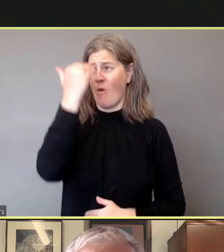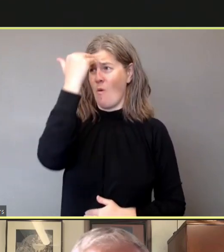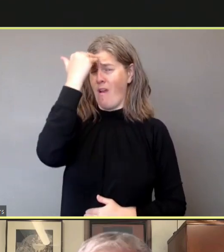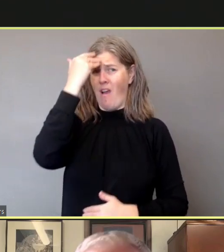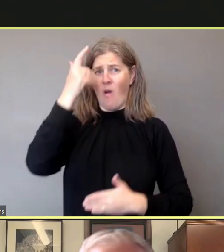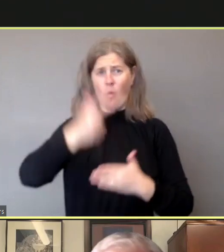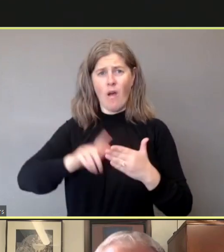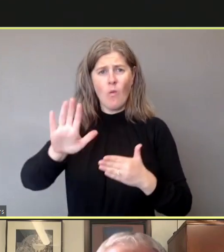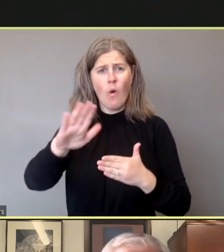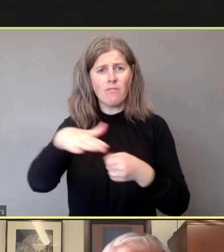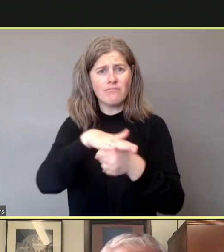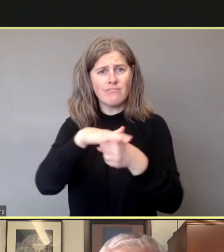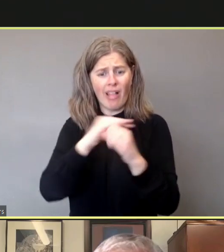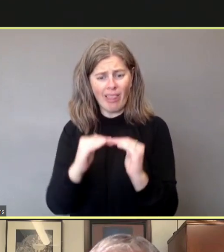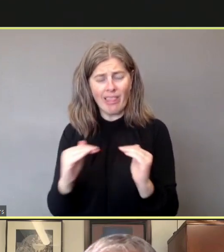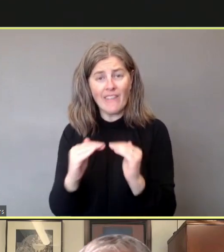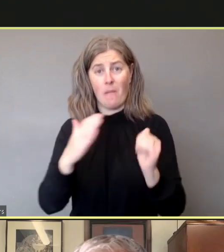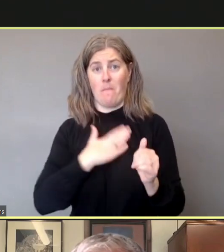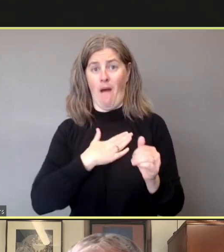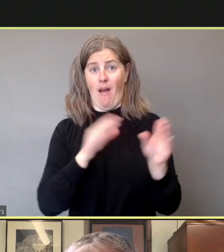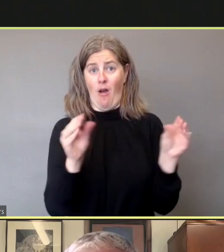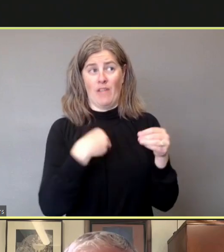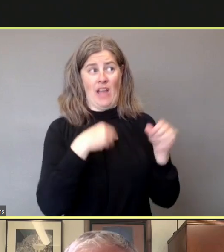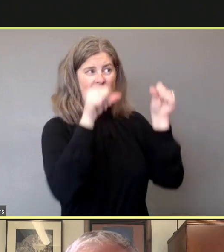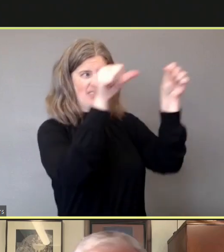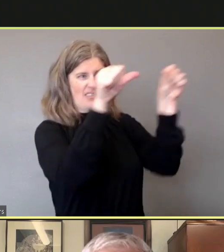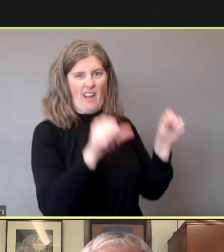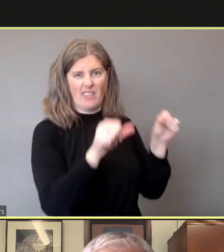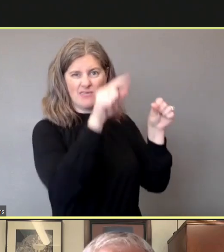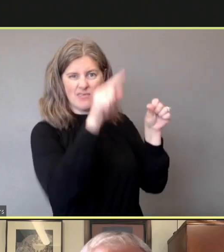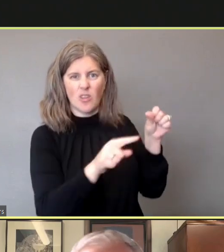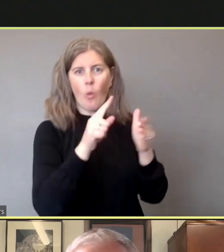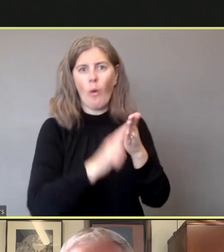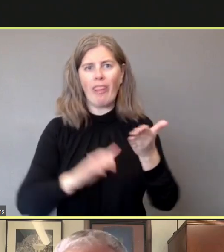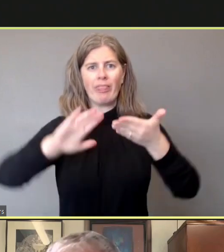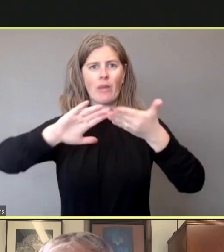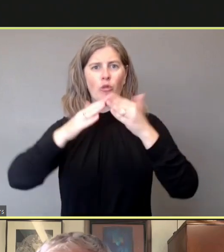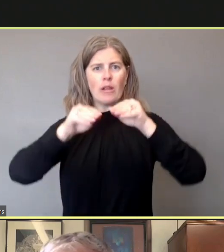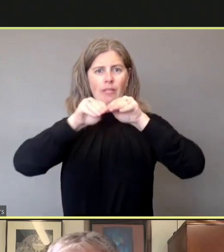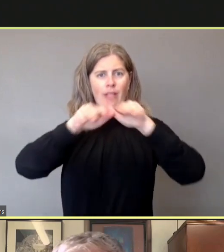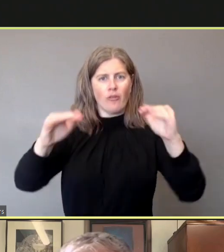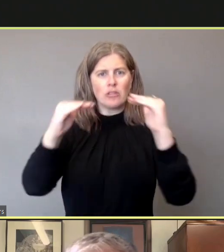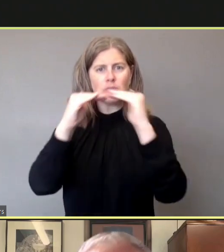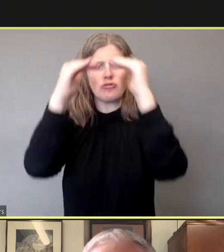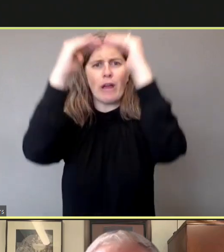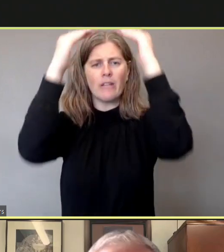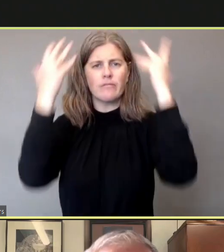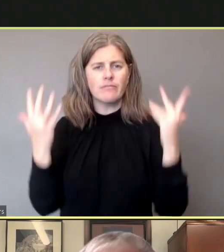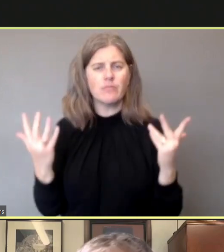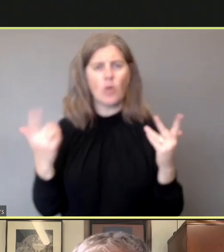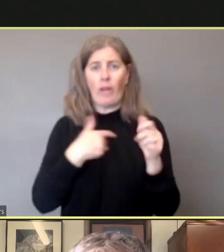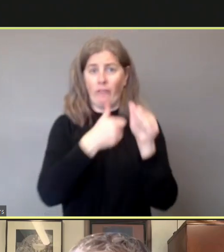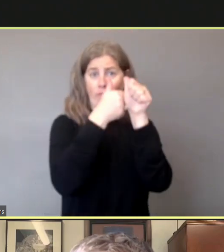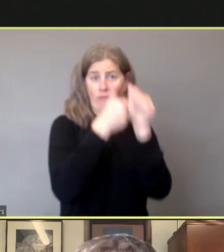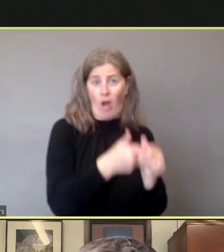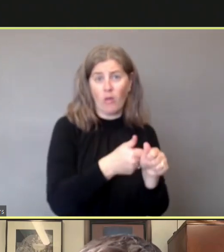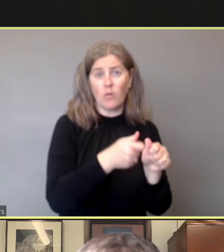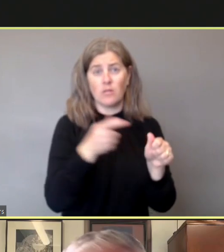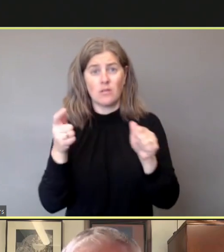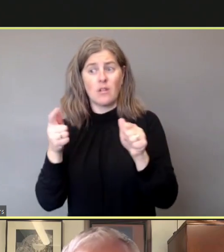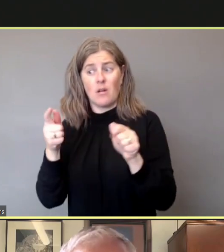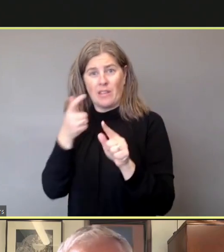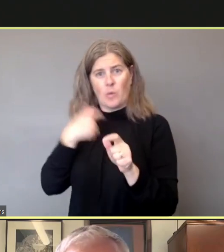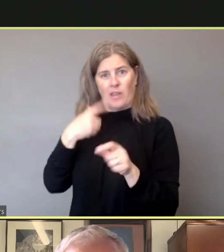where you live. We have signs in our office about both community level and community transmission level. We follow both because we've got healthcare